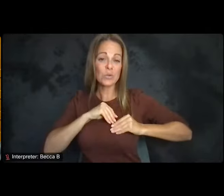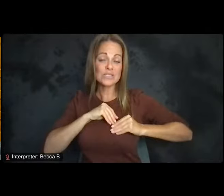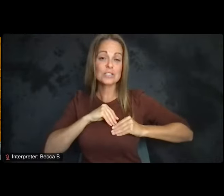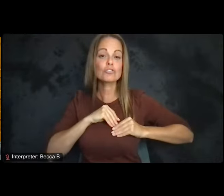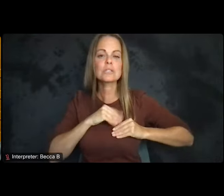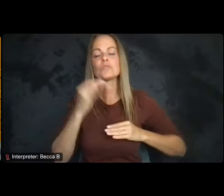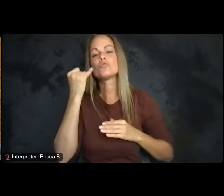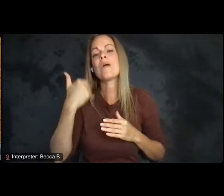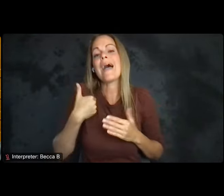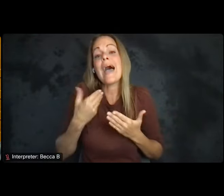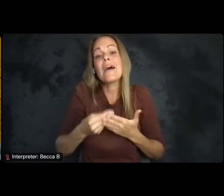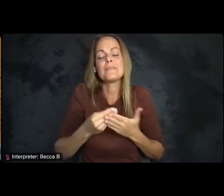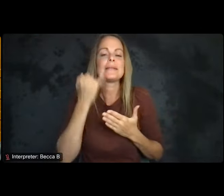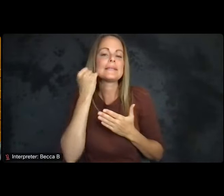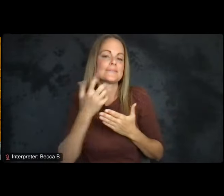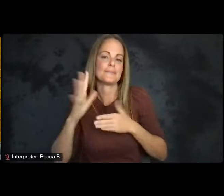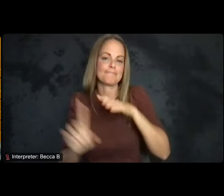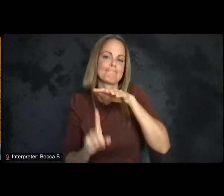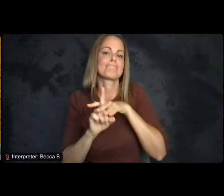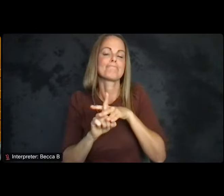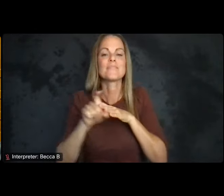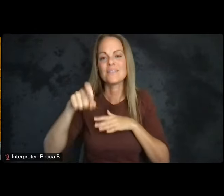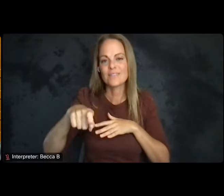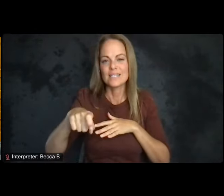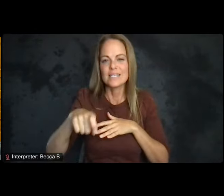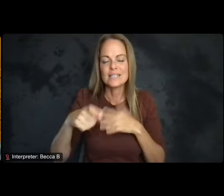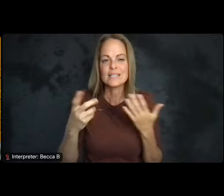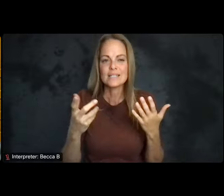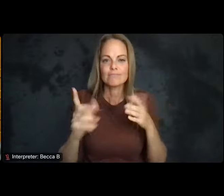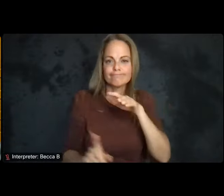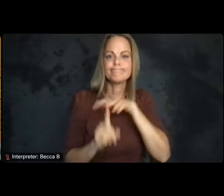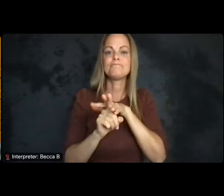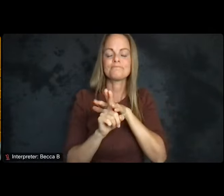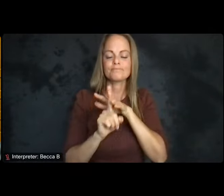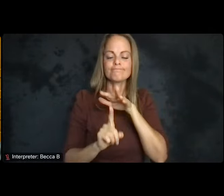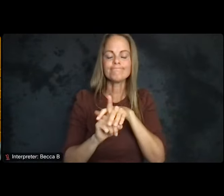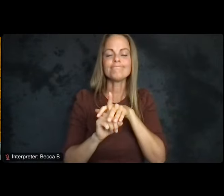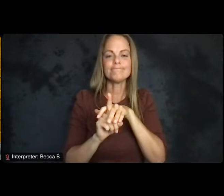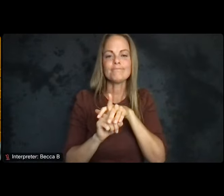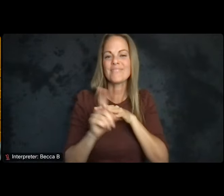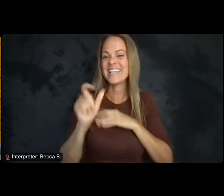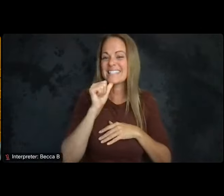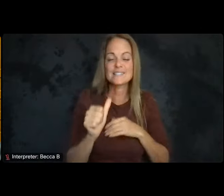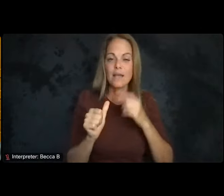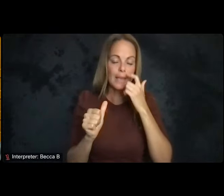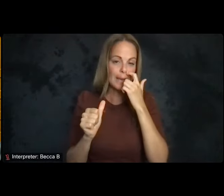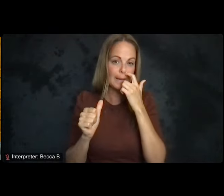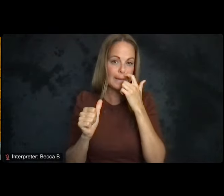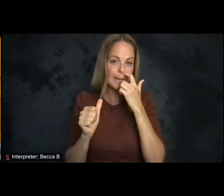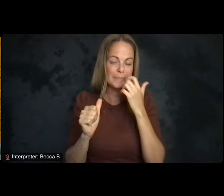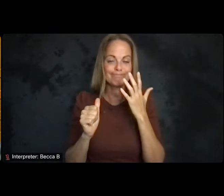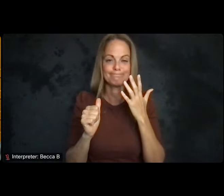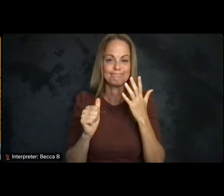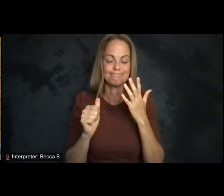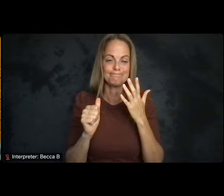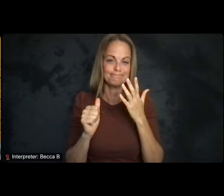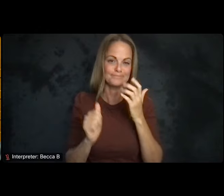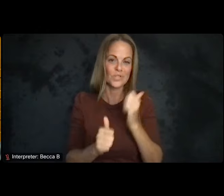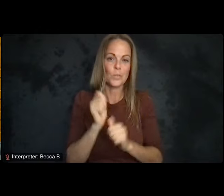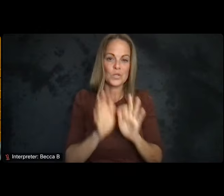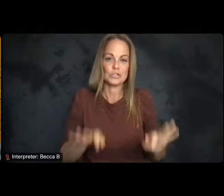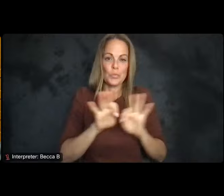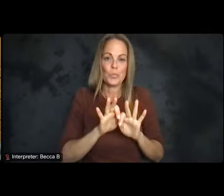up, in case there's a need for that. But it is not a key priority in the